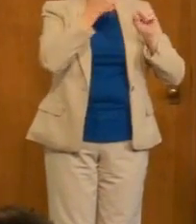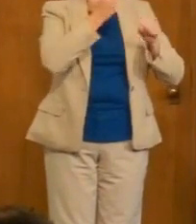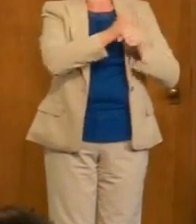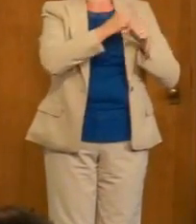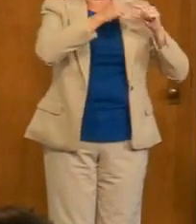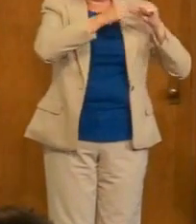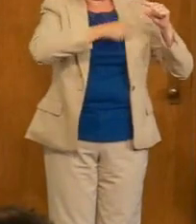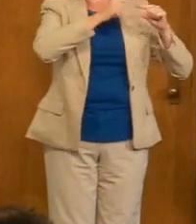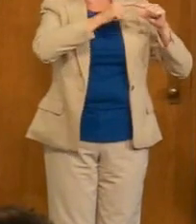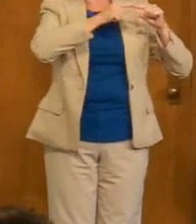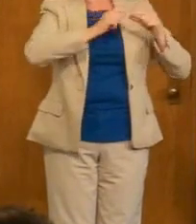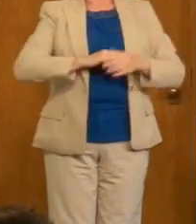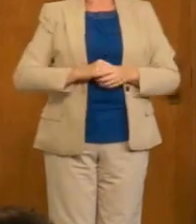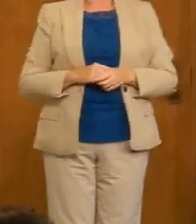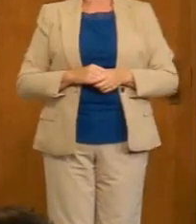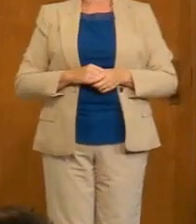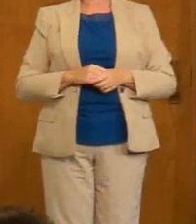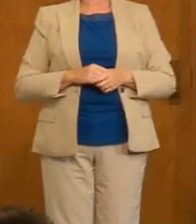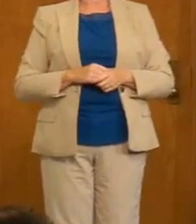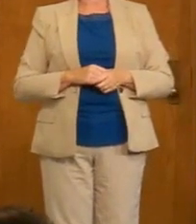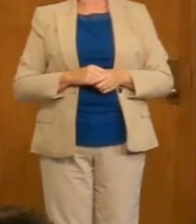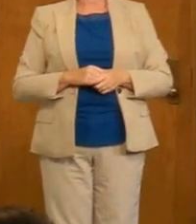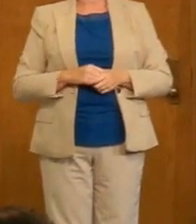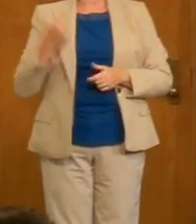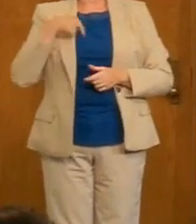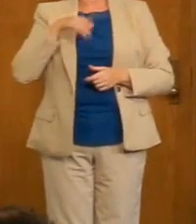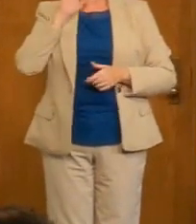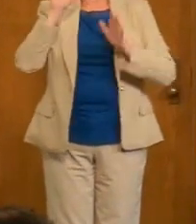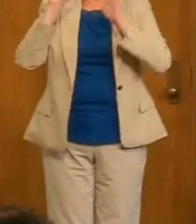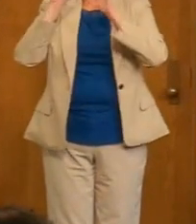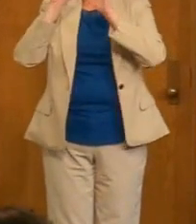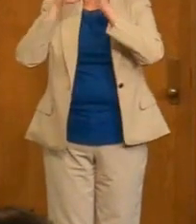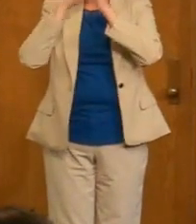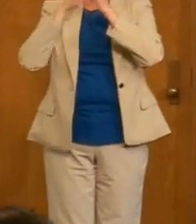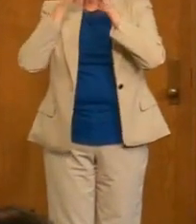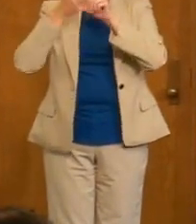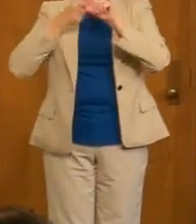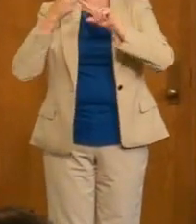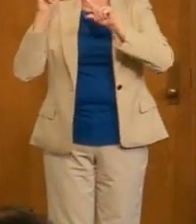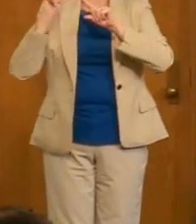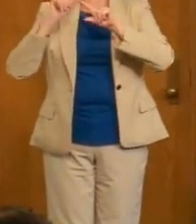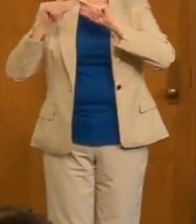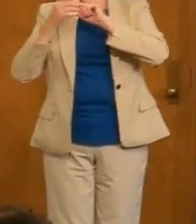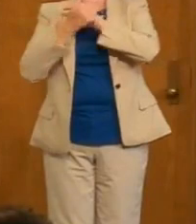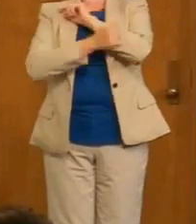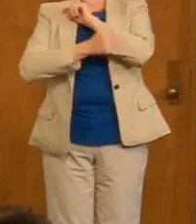as they move forward. Obviously, sanitary would be very important, whether it's a daycare or